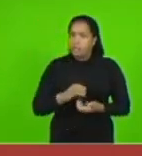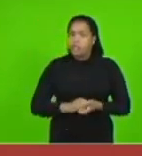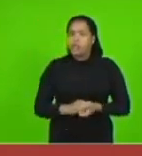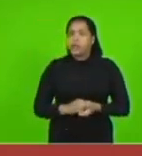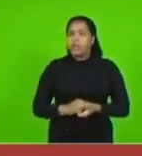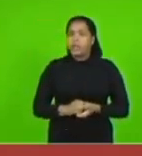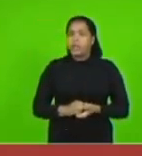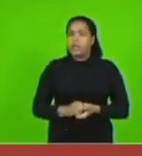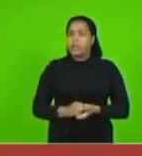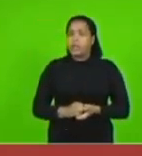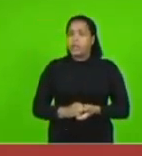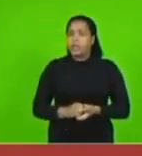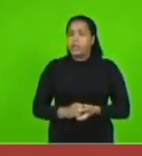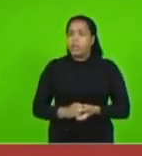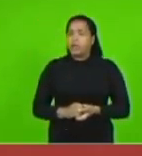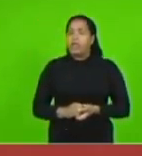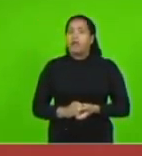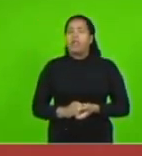to...